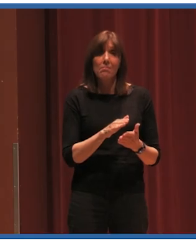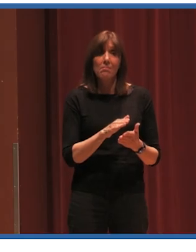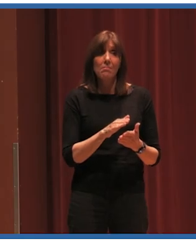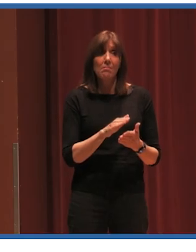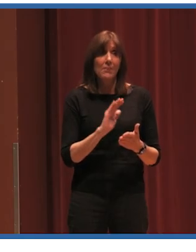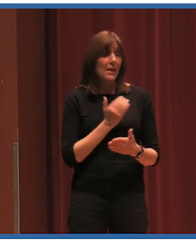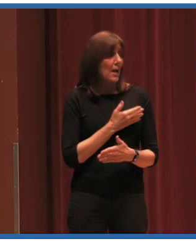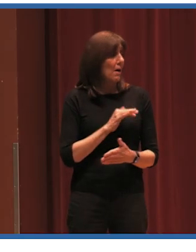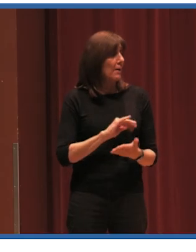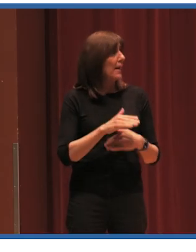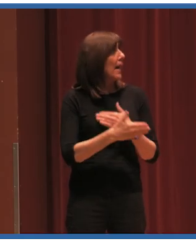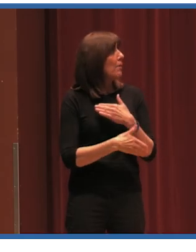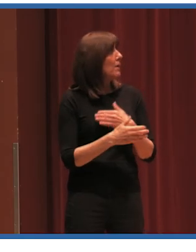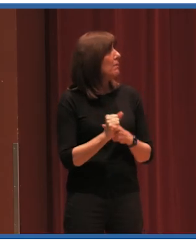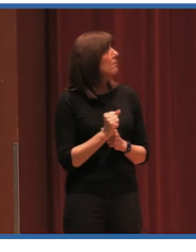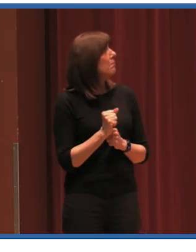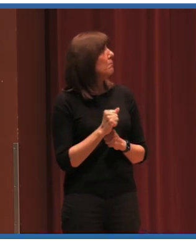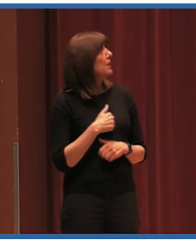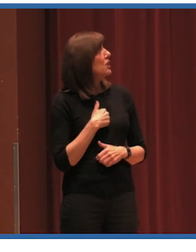Oops, sorry, went the wrong way here.